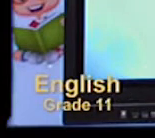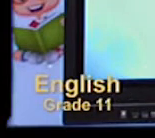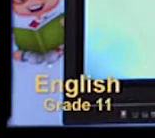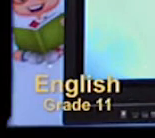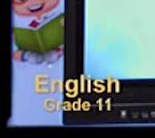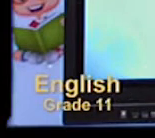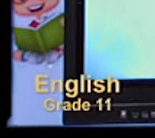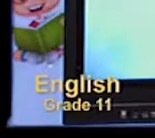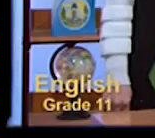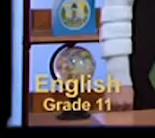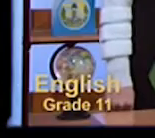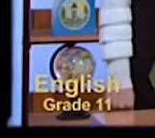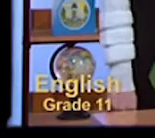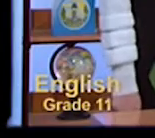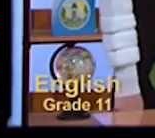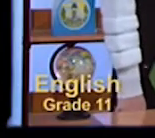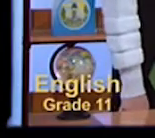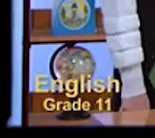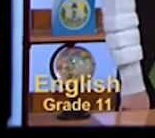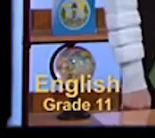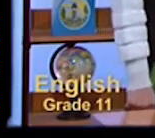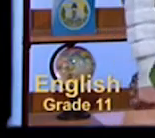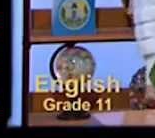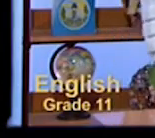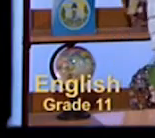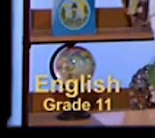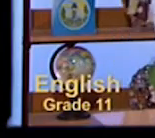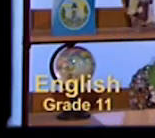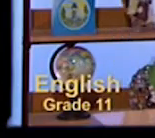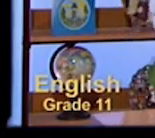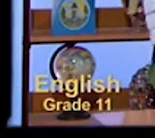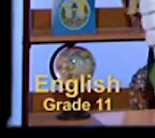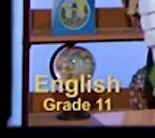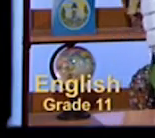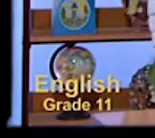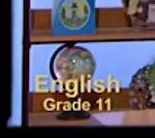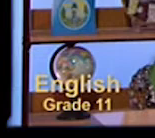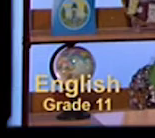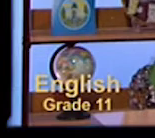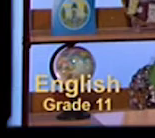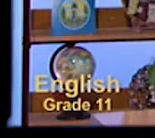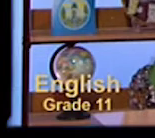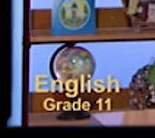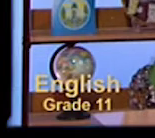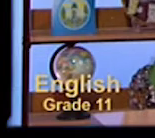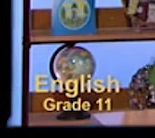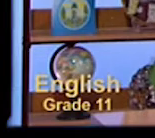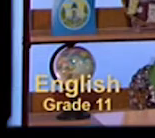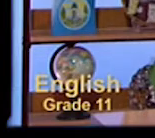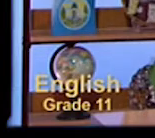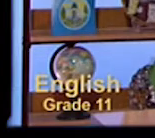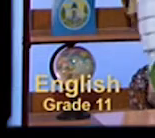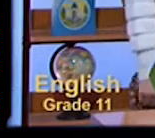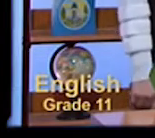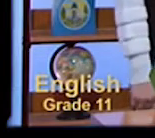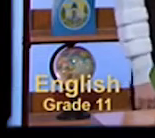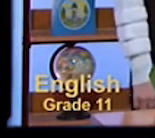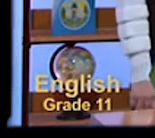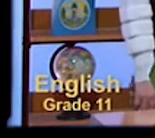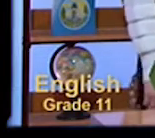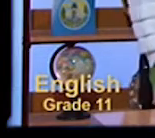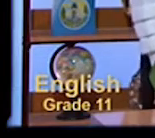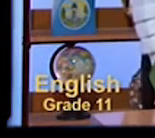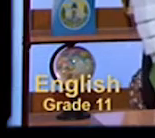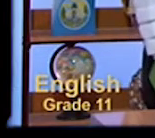angry customers. And you have to be a customer and then a shop assistant. And the situation